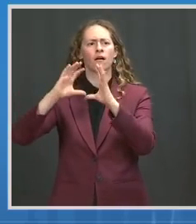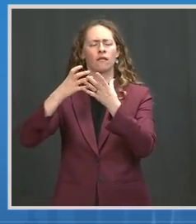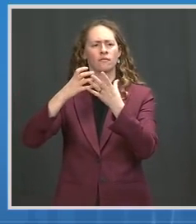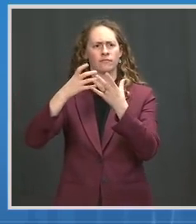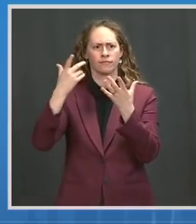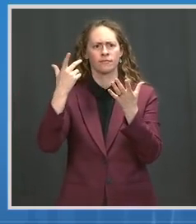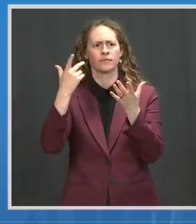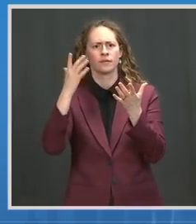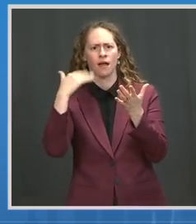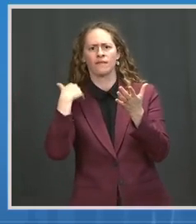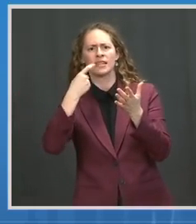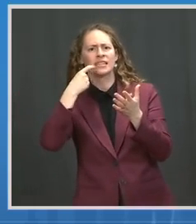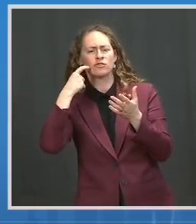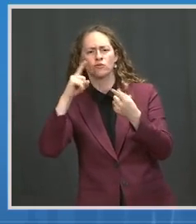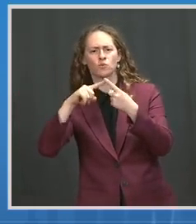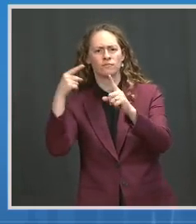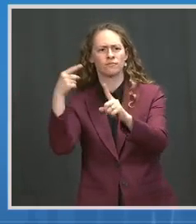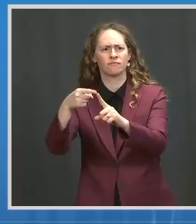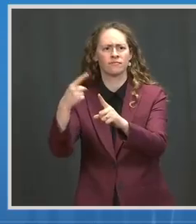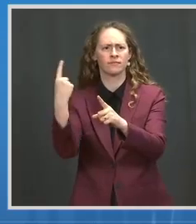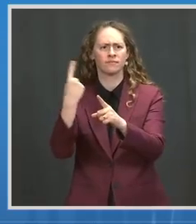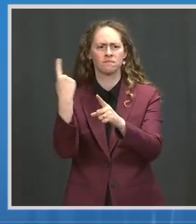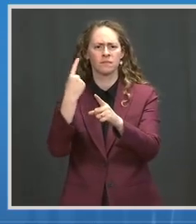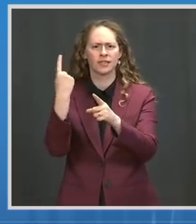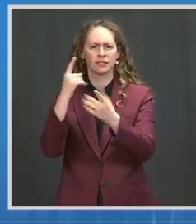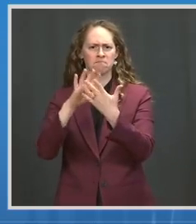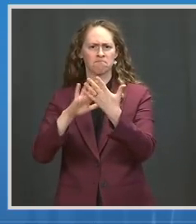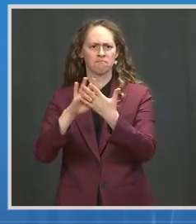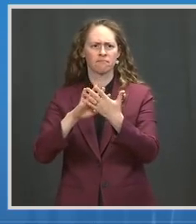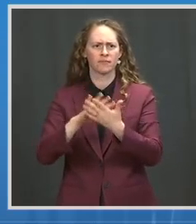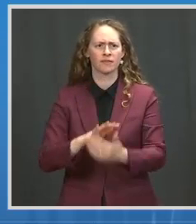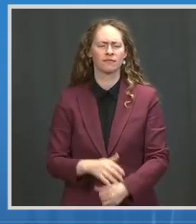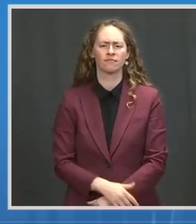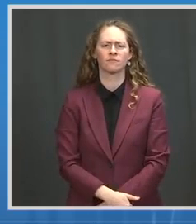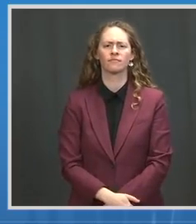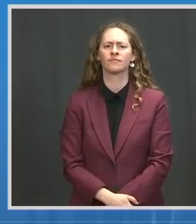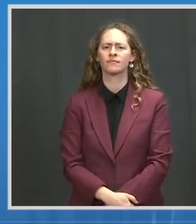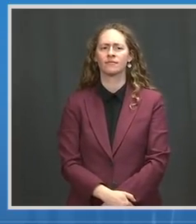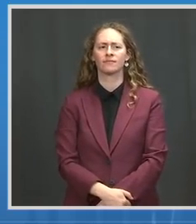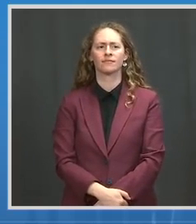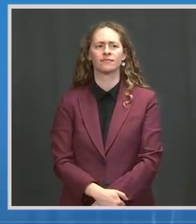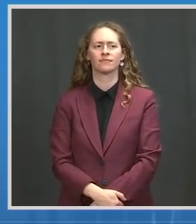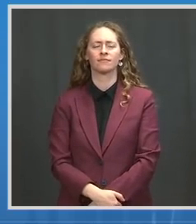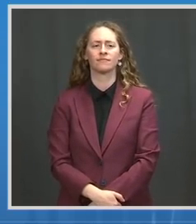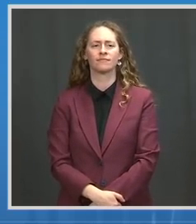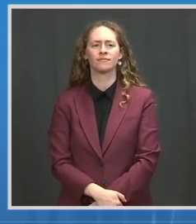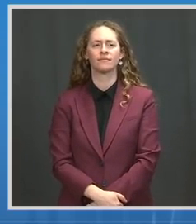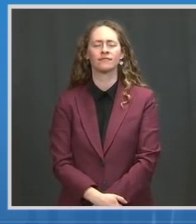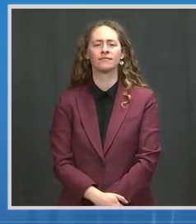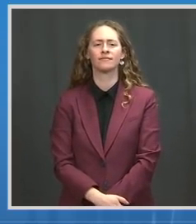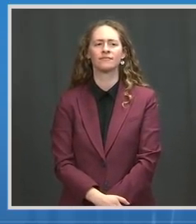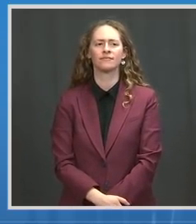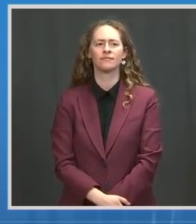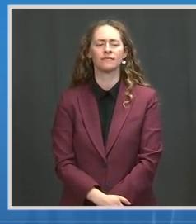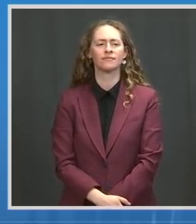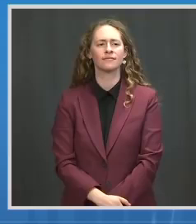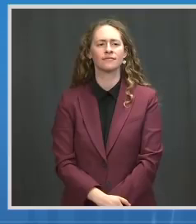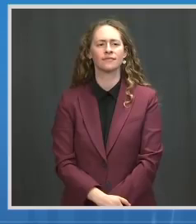212F restrictions, given that some countries now have higher rates of